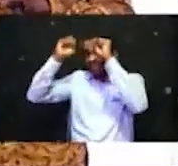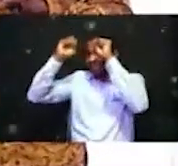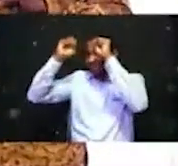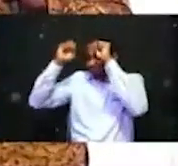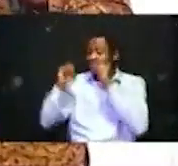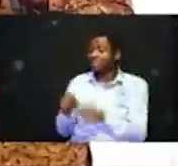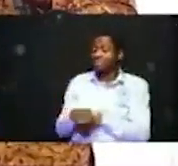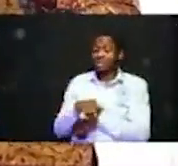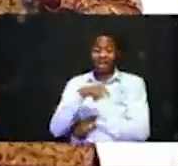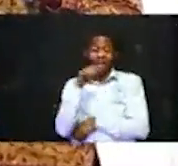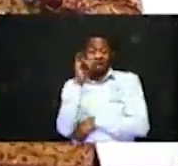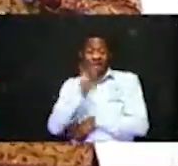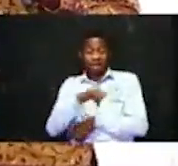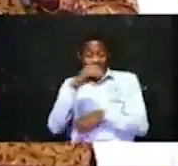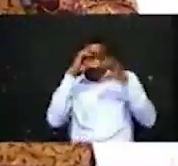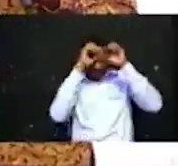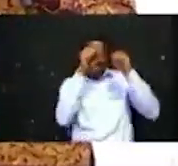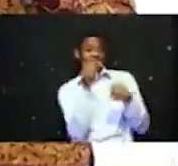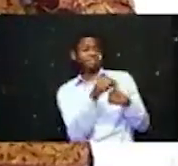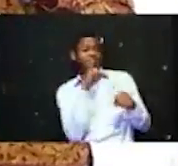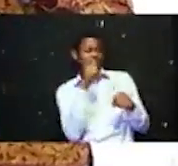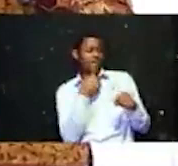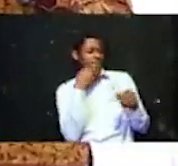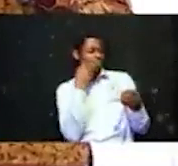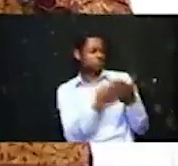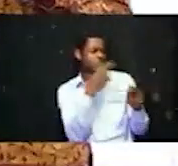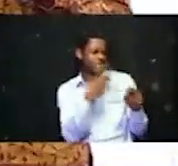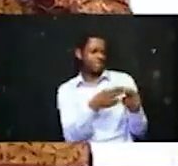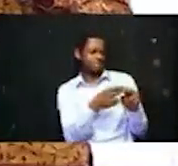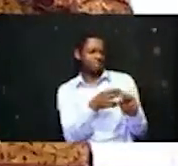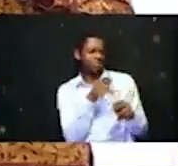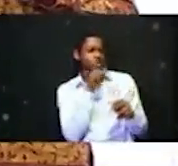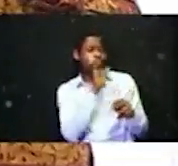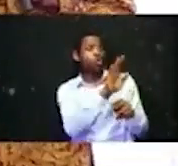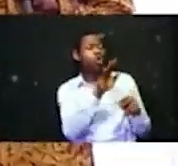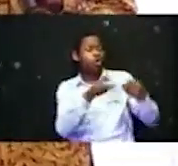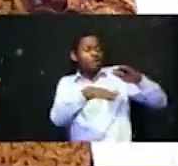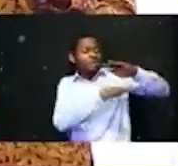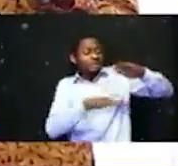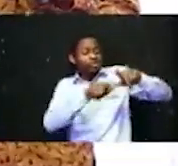good name, the subordinates find it difficult according him with that kind of respect.